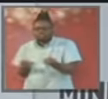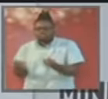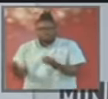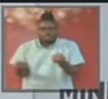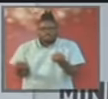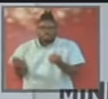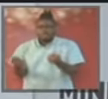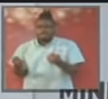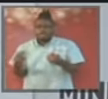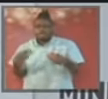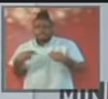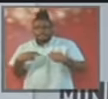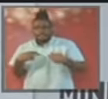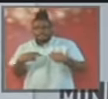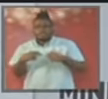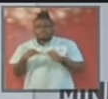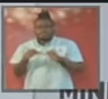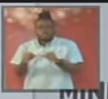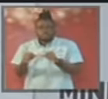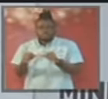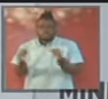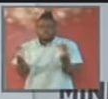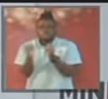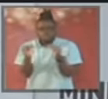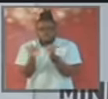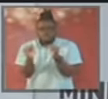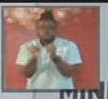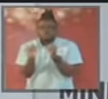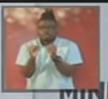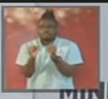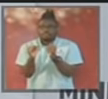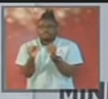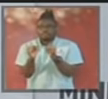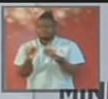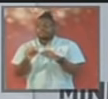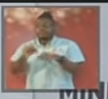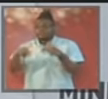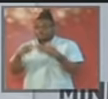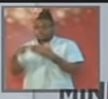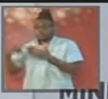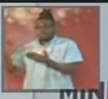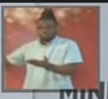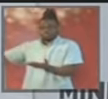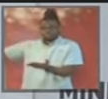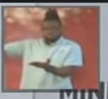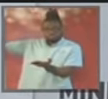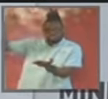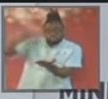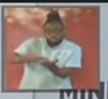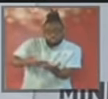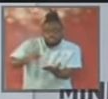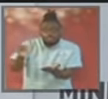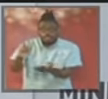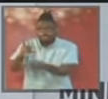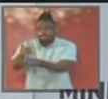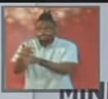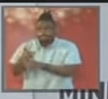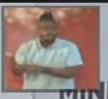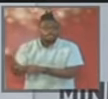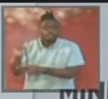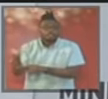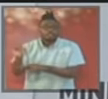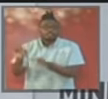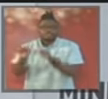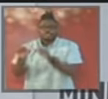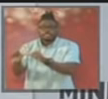the facility to do so. And then once it arrives in the country, where is it going to be stored? And how long can it be